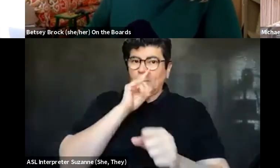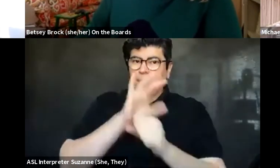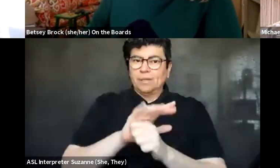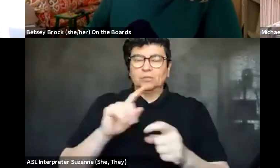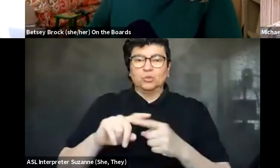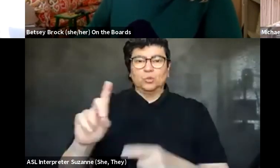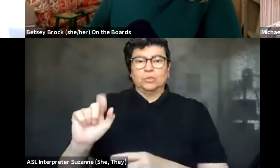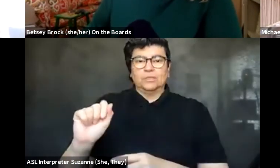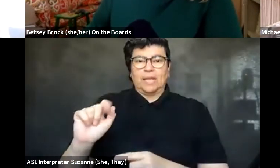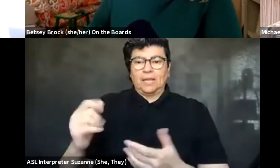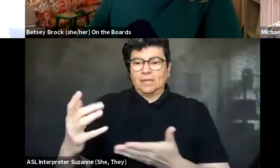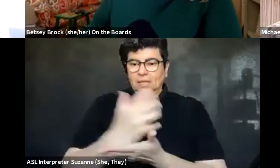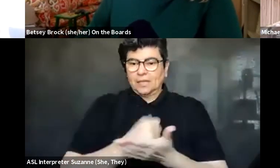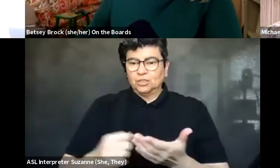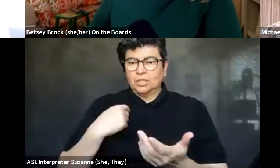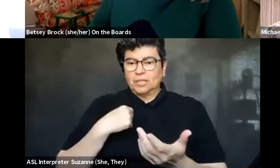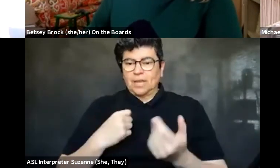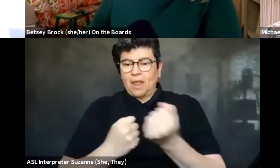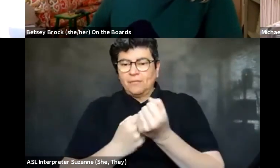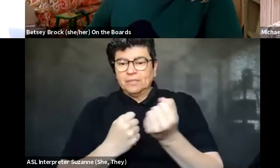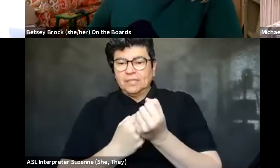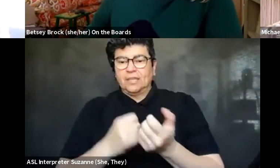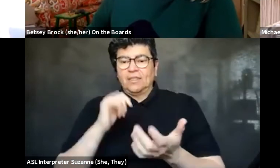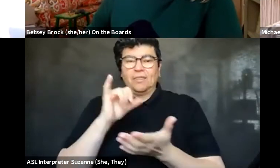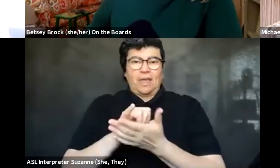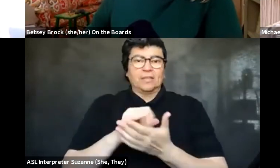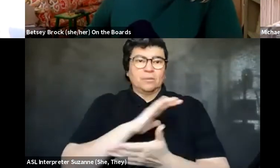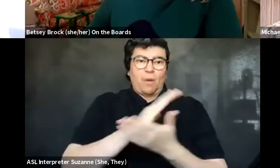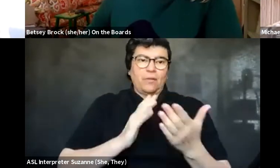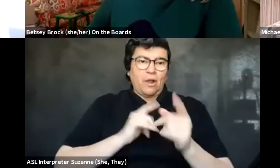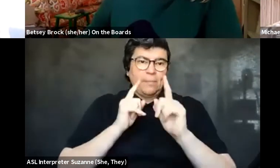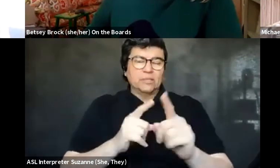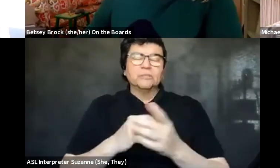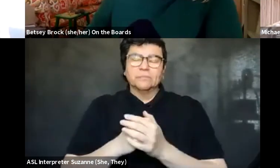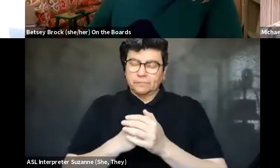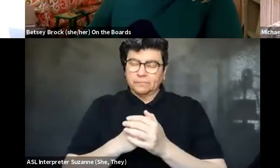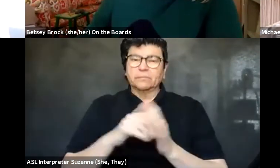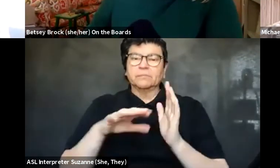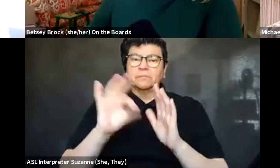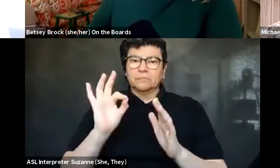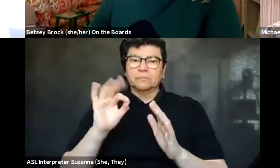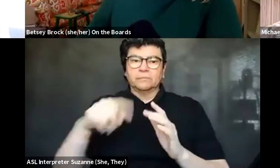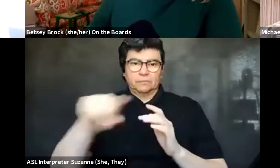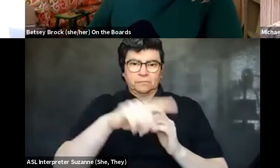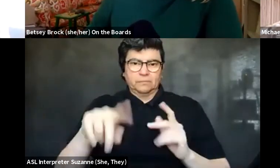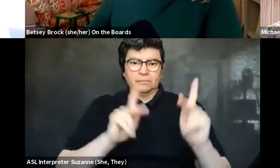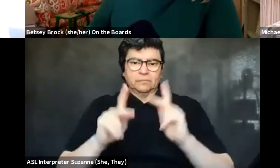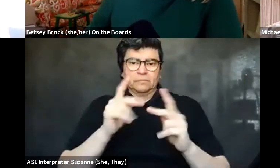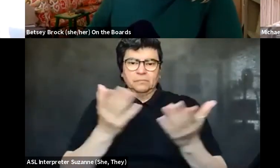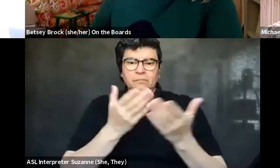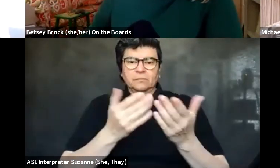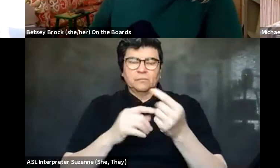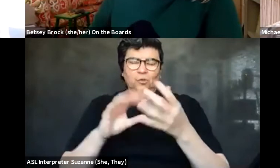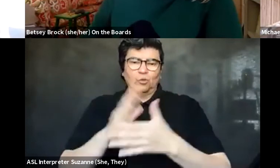data collection, advocacy, and leadership as prongs of our mission, and so grateful to all those, like the leaders on this call today, who are joining us and sharing